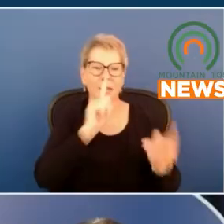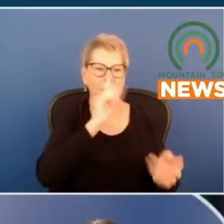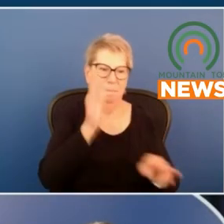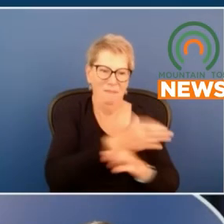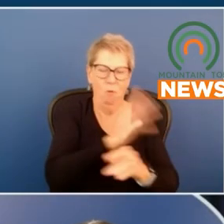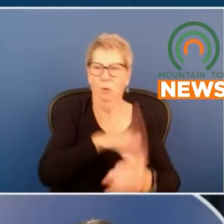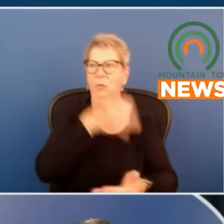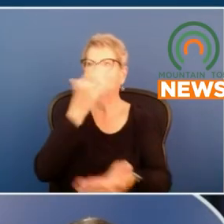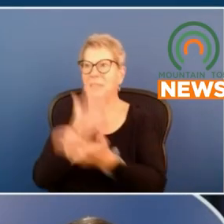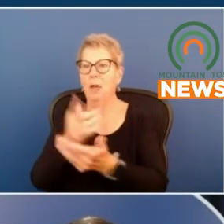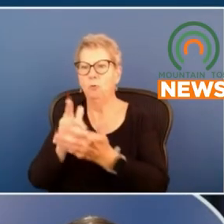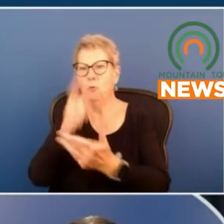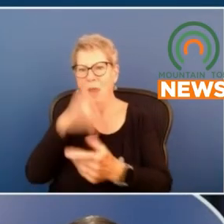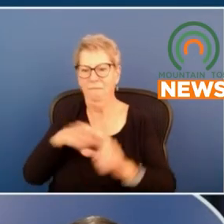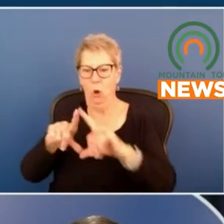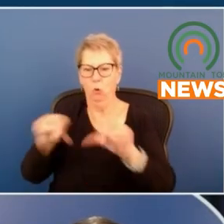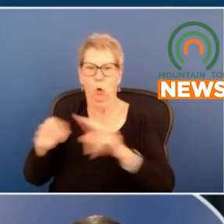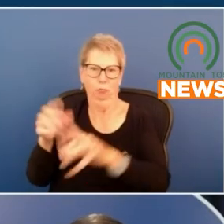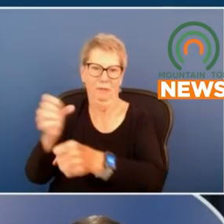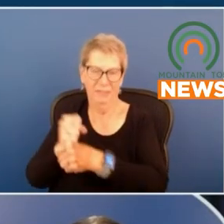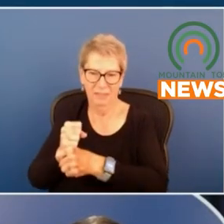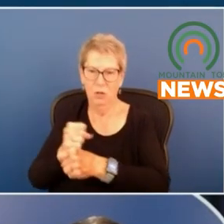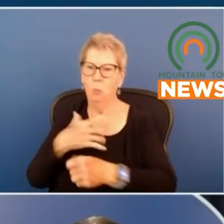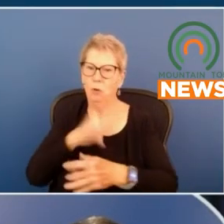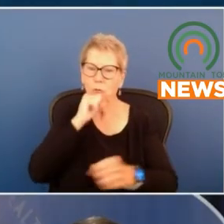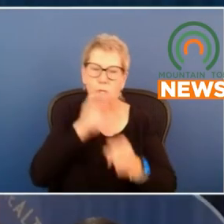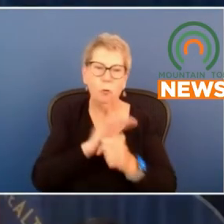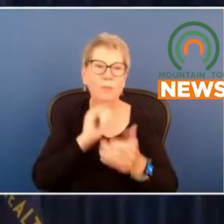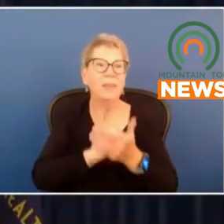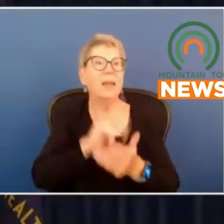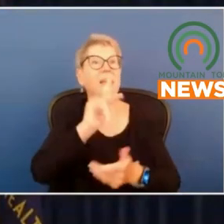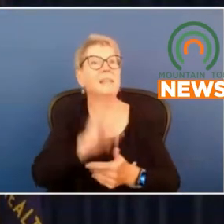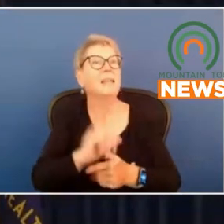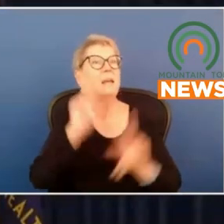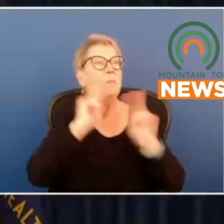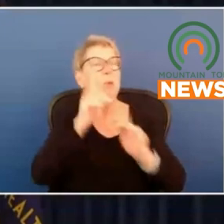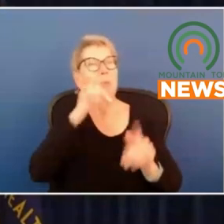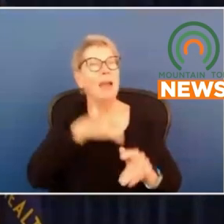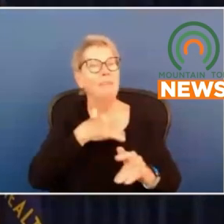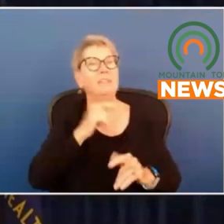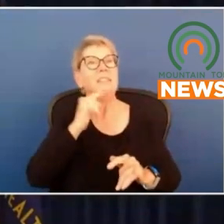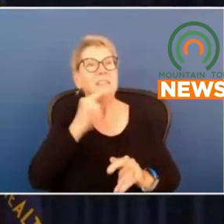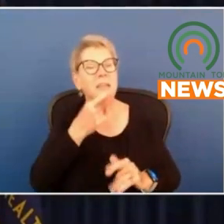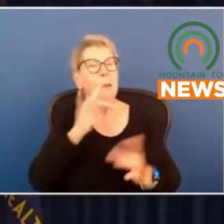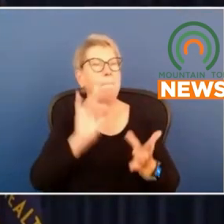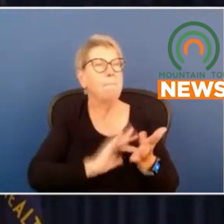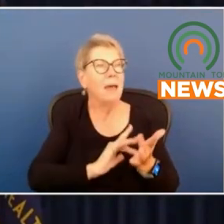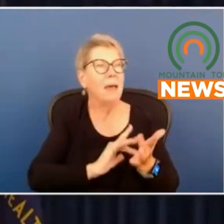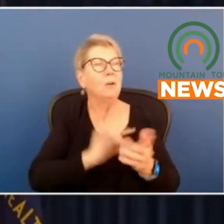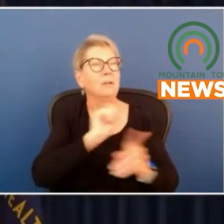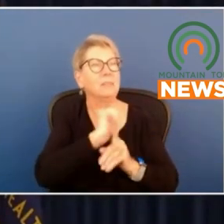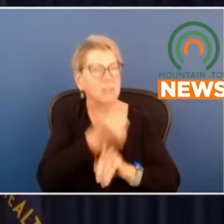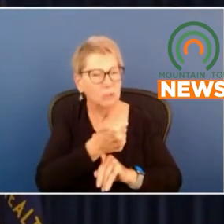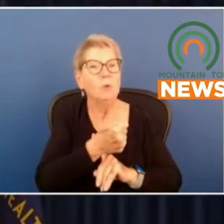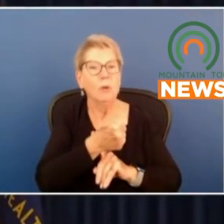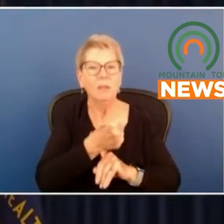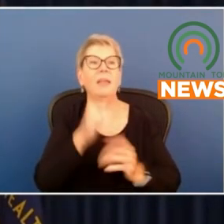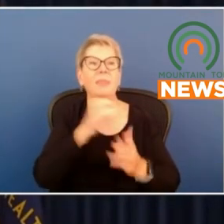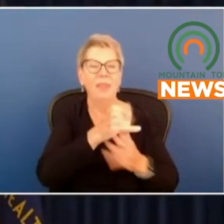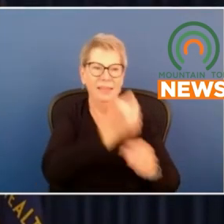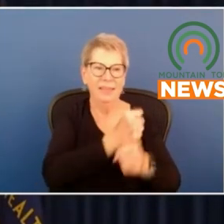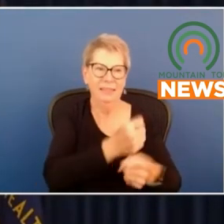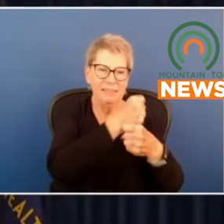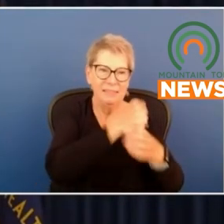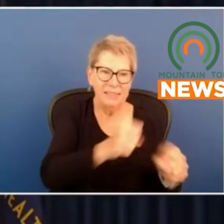TEST0001. Our mission is to ensure Kentuckians with serious medical conditions have access to safe and high-quality